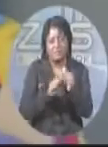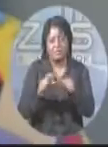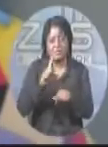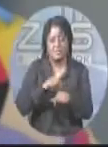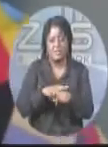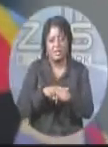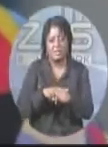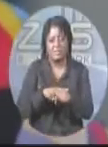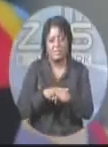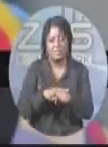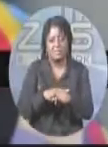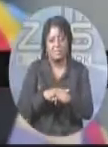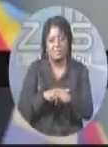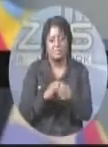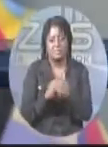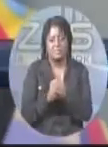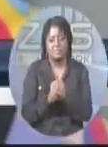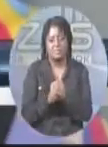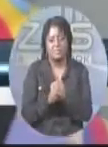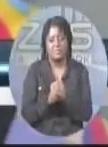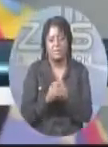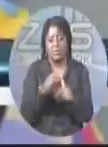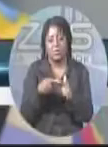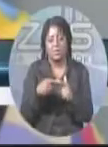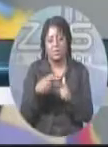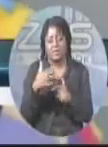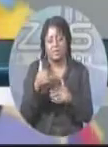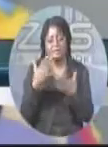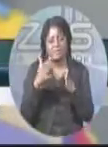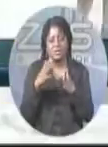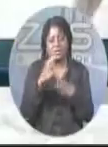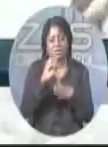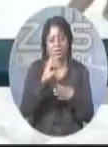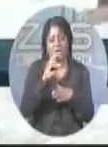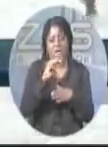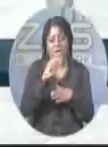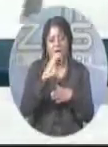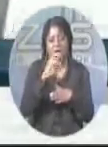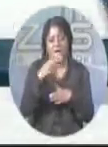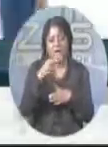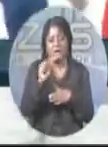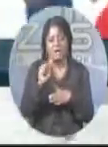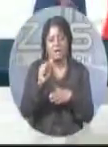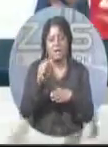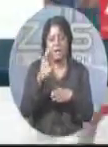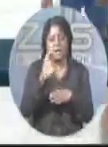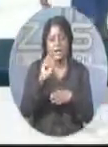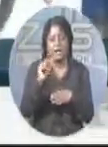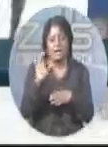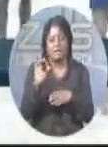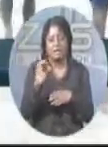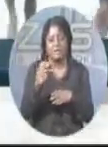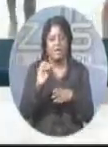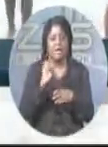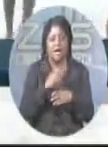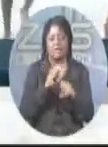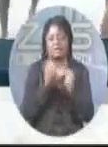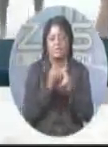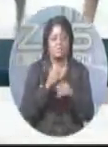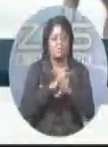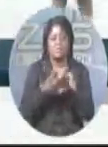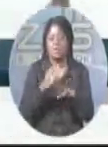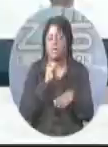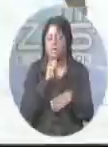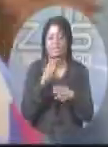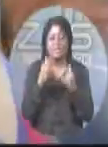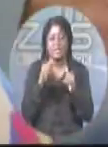to play. After when finish the CONCACAF tournament, our team no play more. No, only practice. And now in